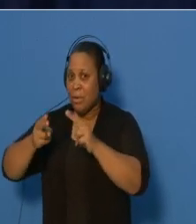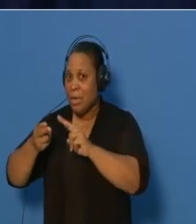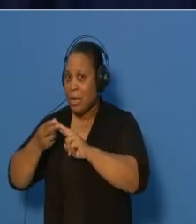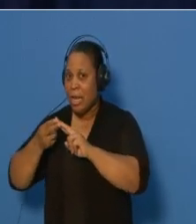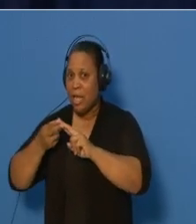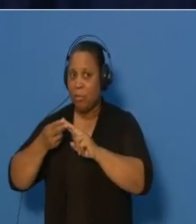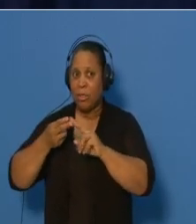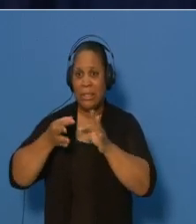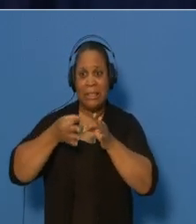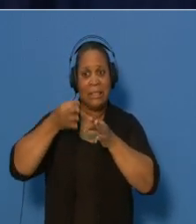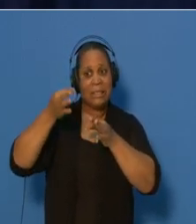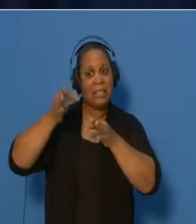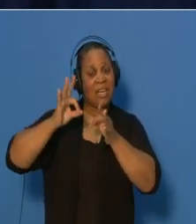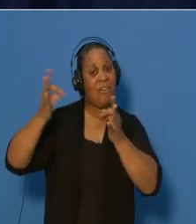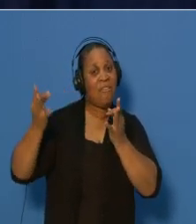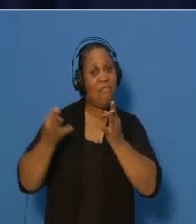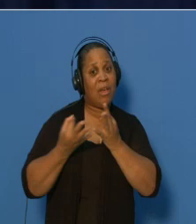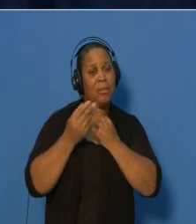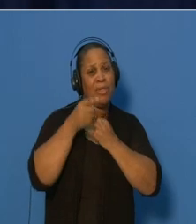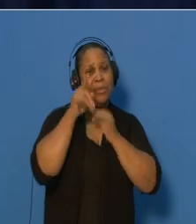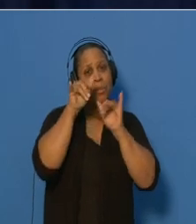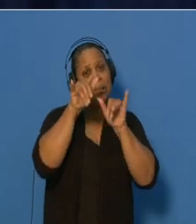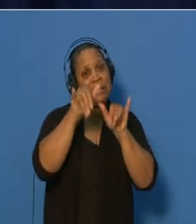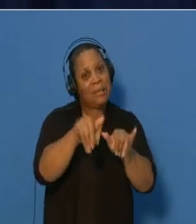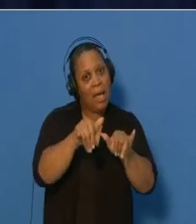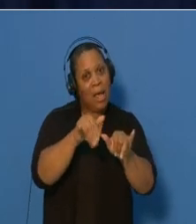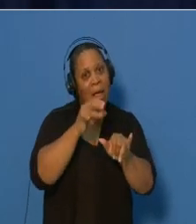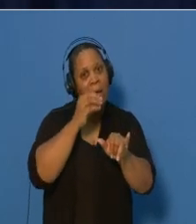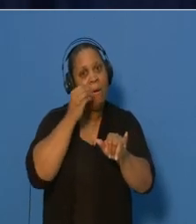extended family, you will stay home.